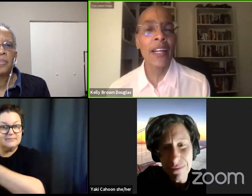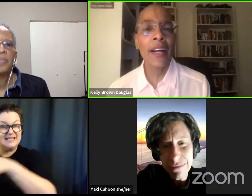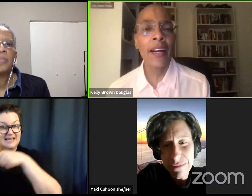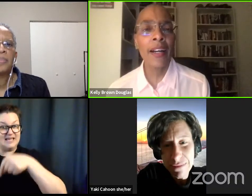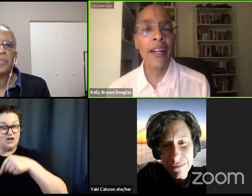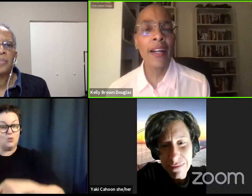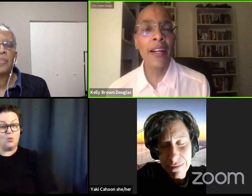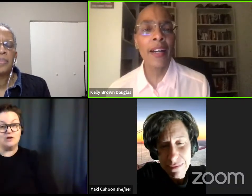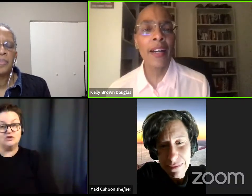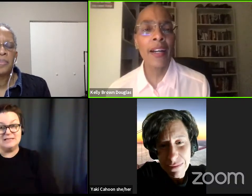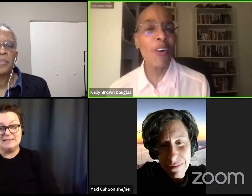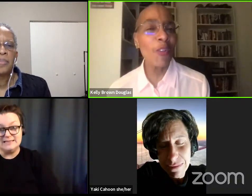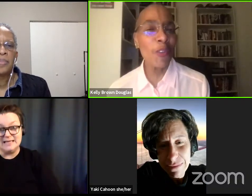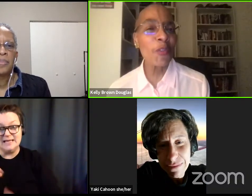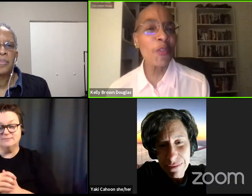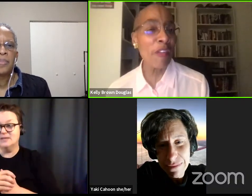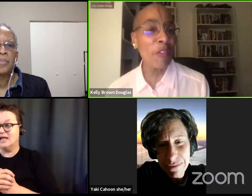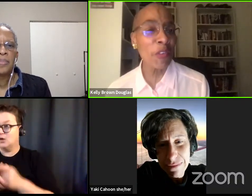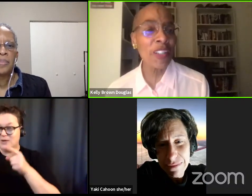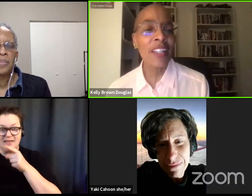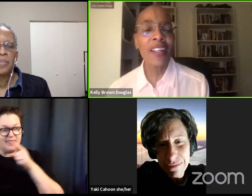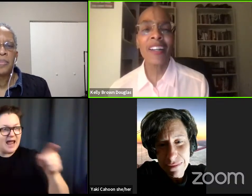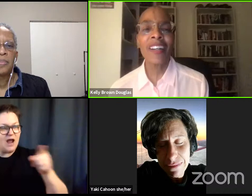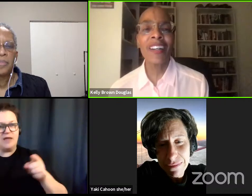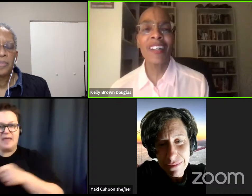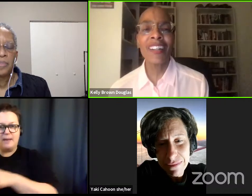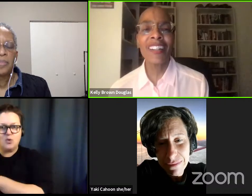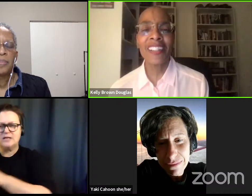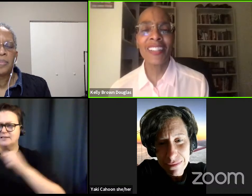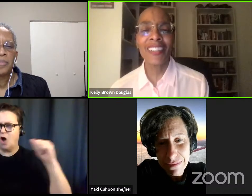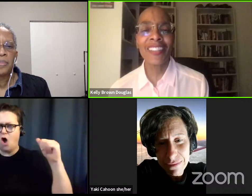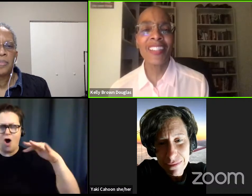protests and all those people gathered